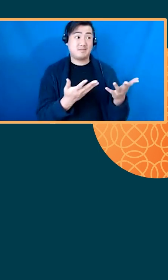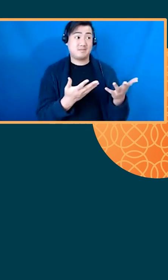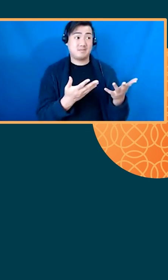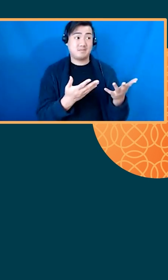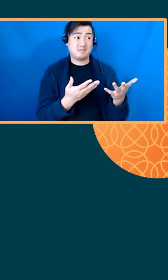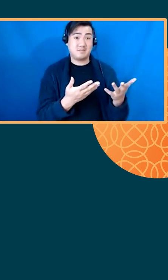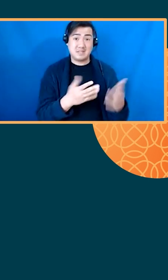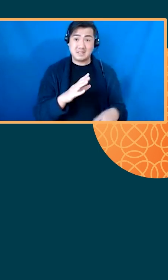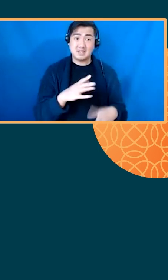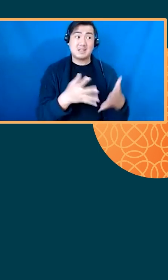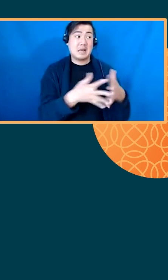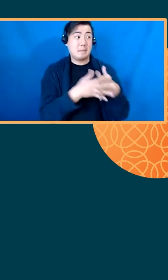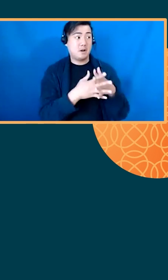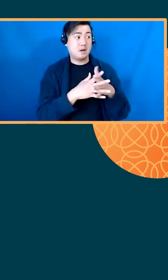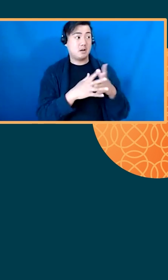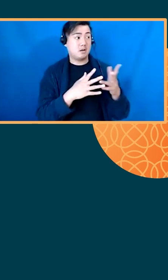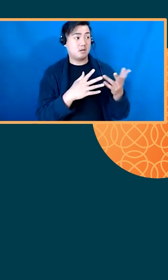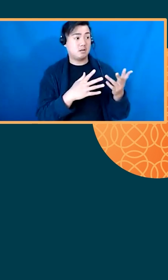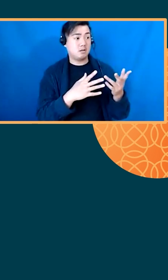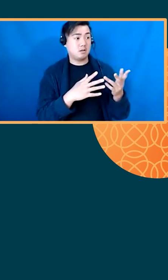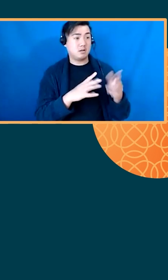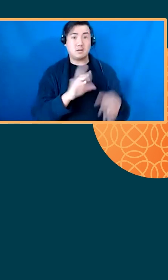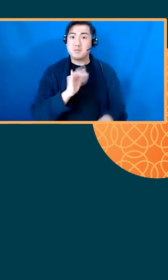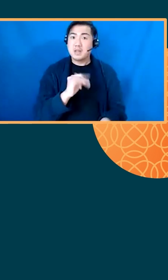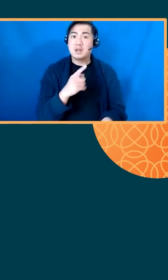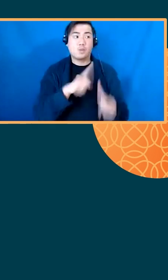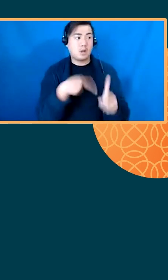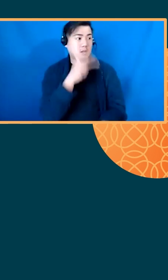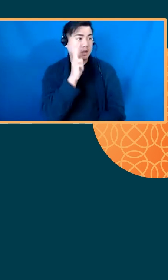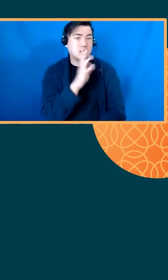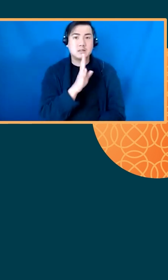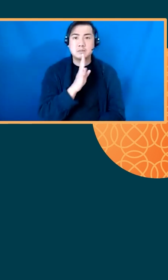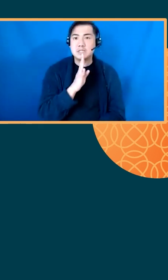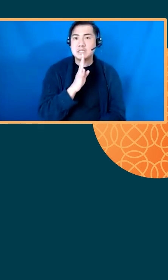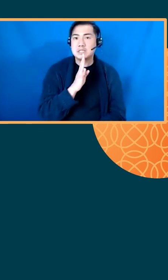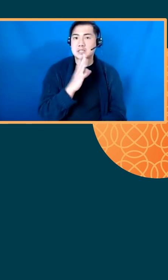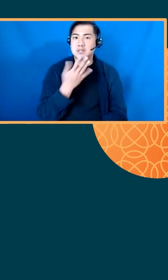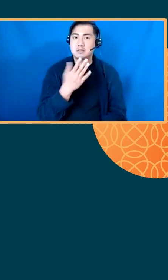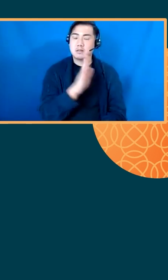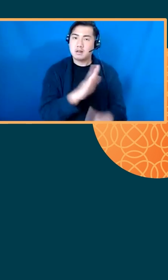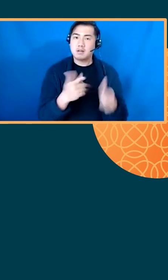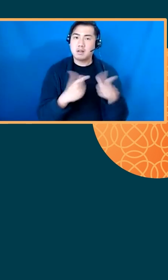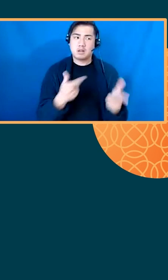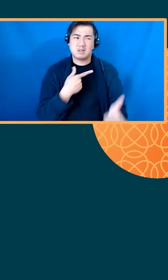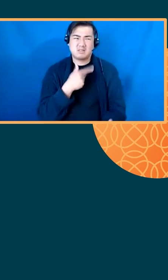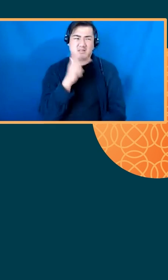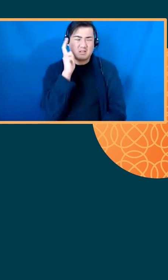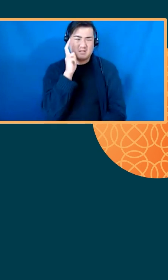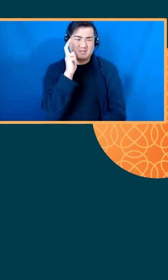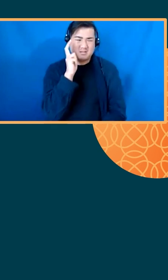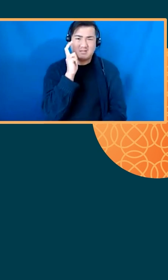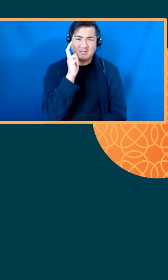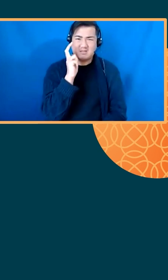from them, and they sound like, you know, Apu from Simpsons. Like they sound like a caricature version of what